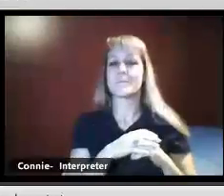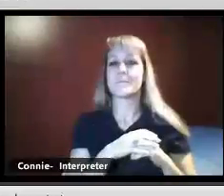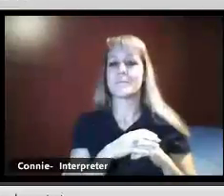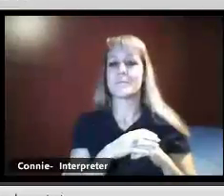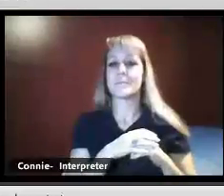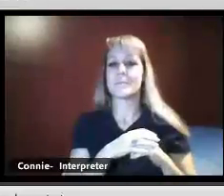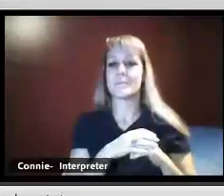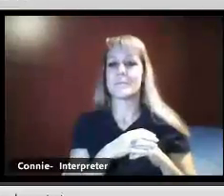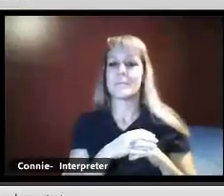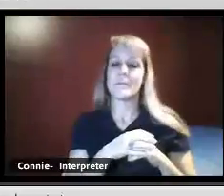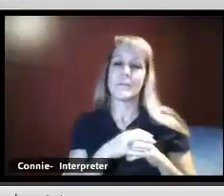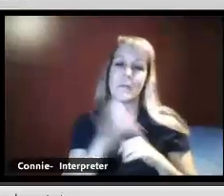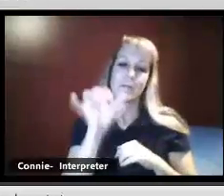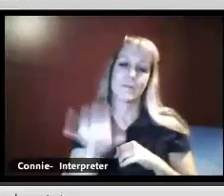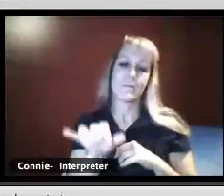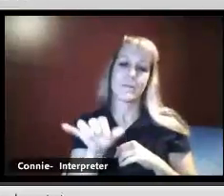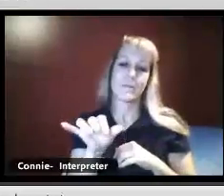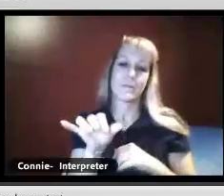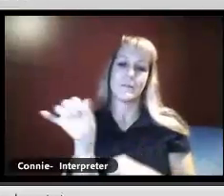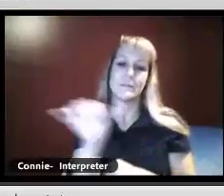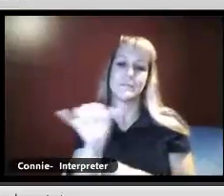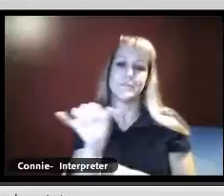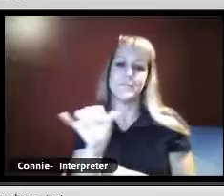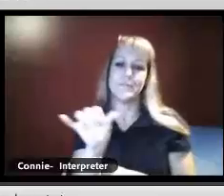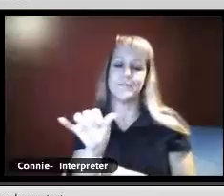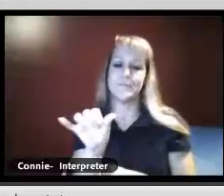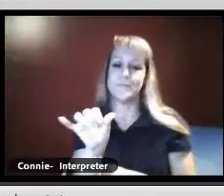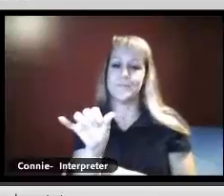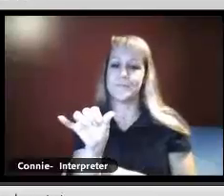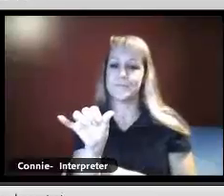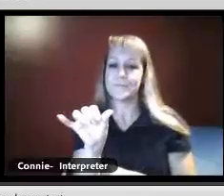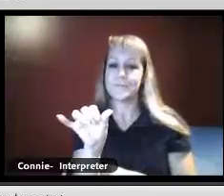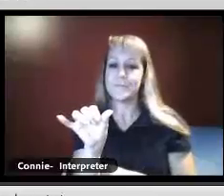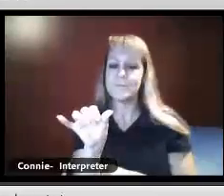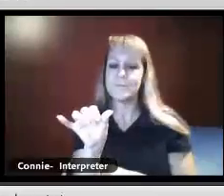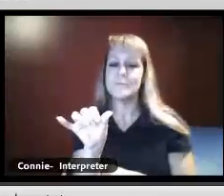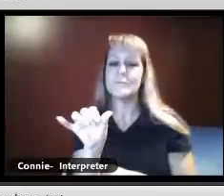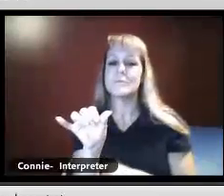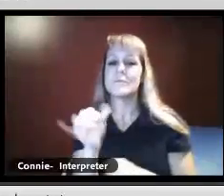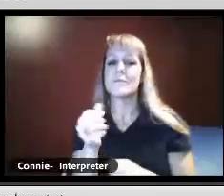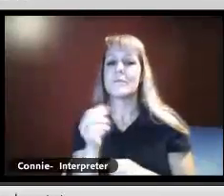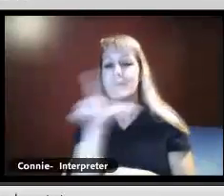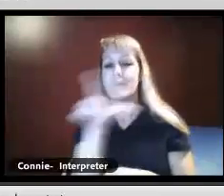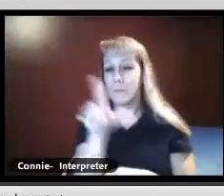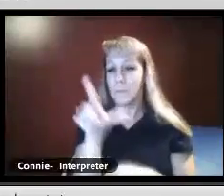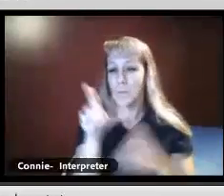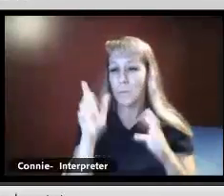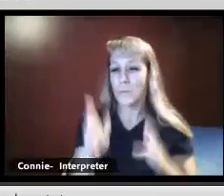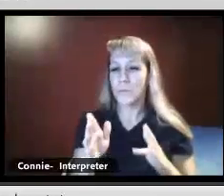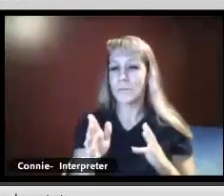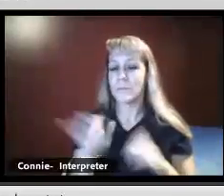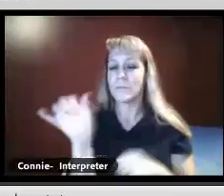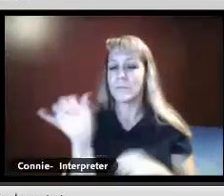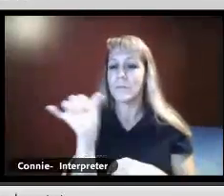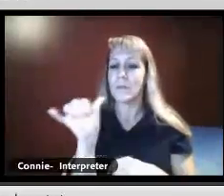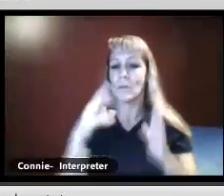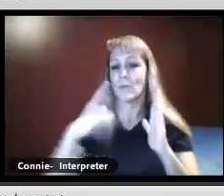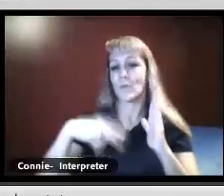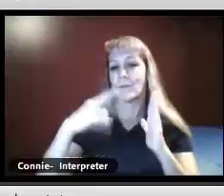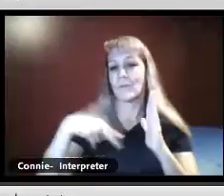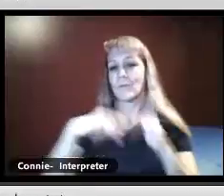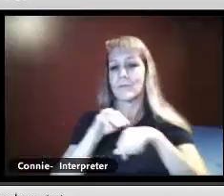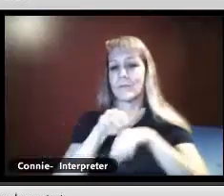that serve as a kind of, well, both for users, but more specifically for librarians, a kind of reader's